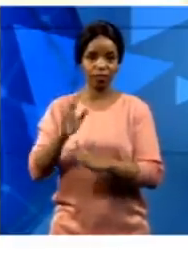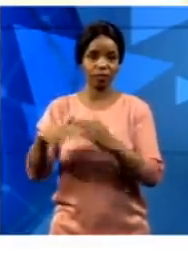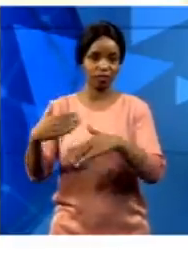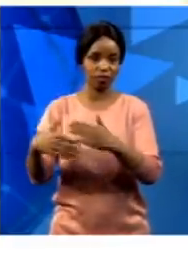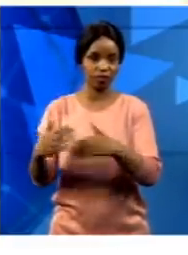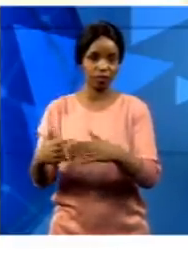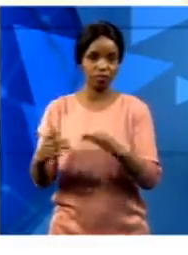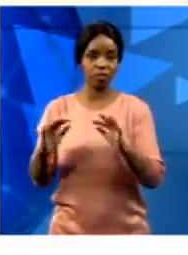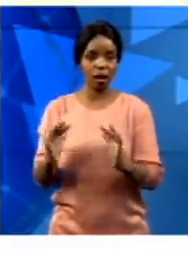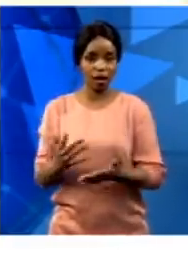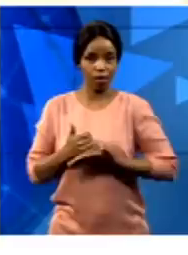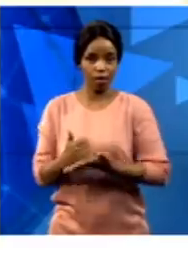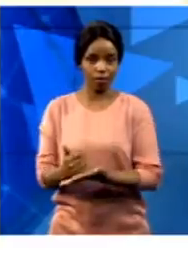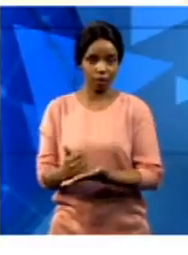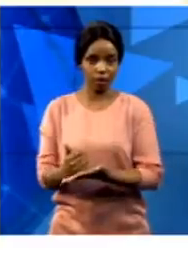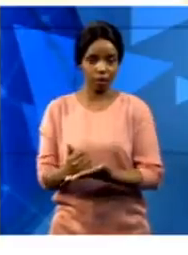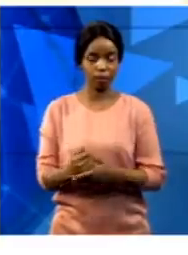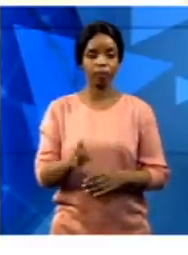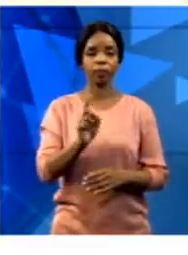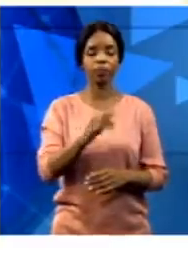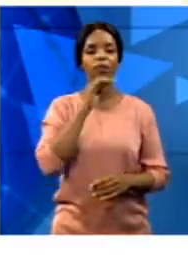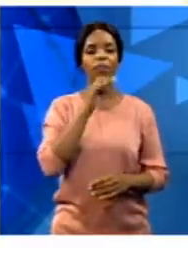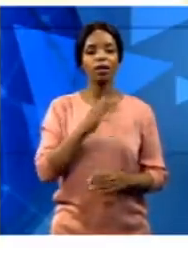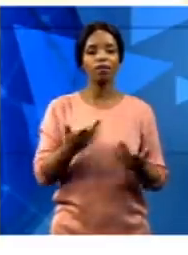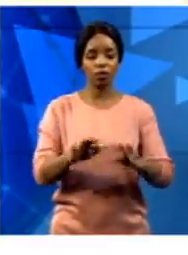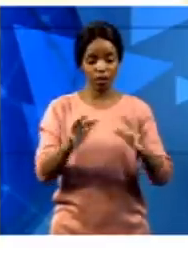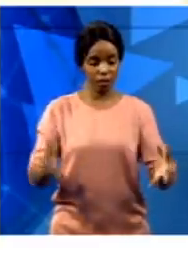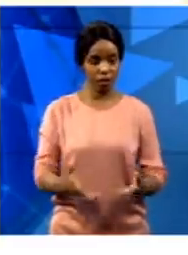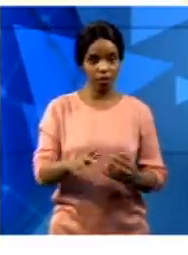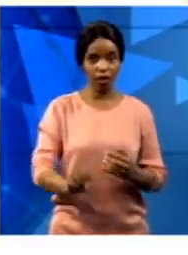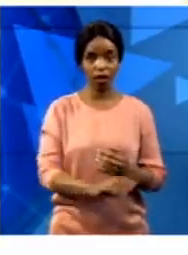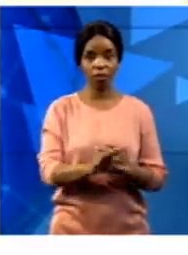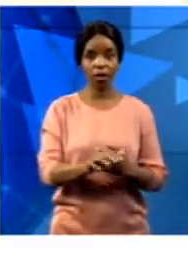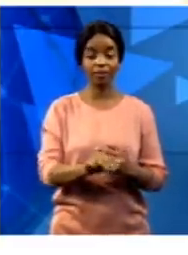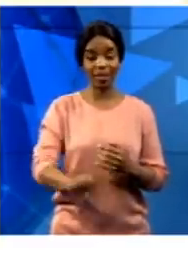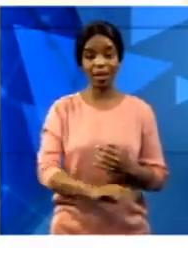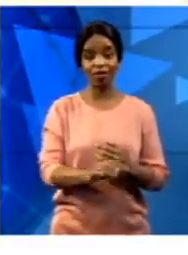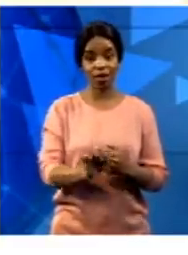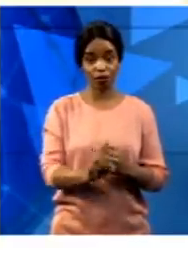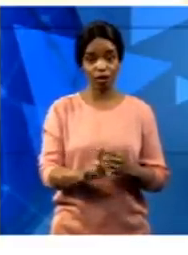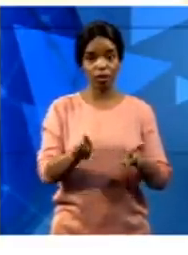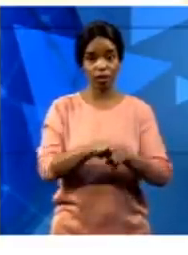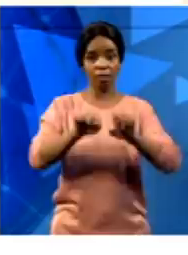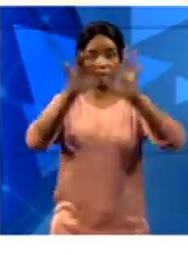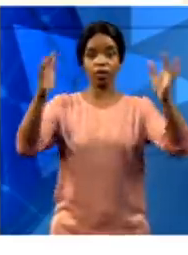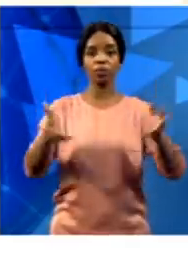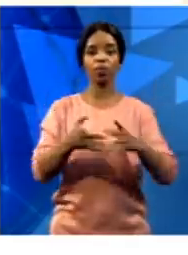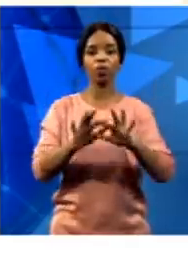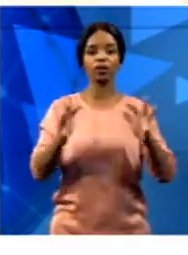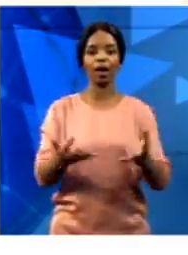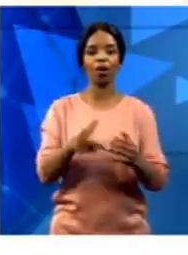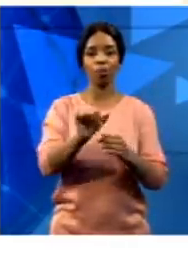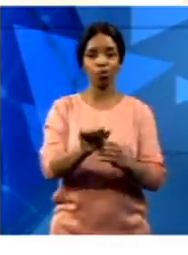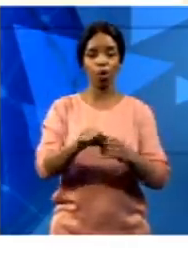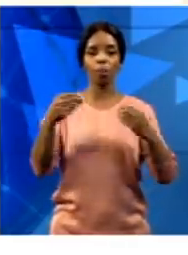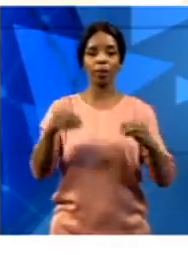from South Africa and from around the world on how your business can transition during the lockdown and hopefully